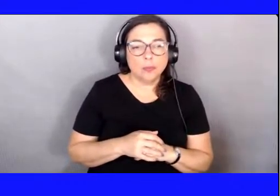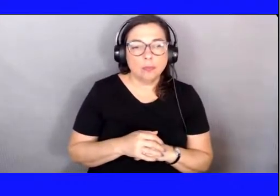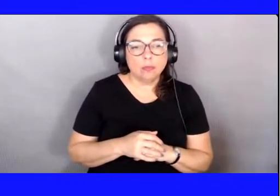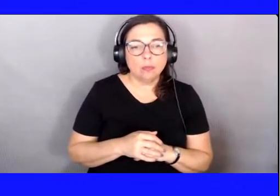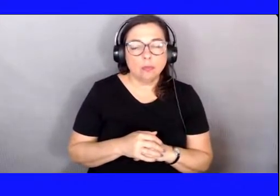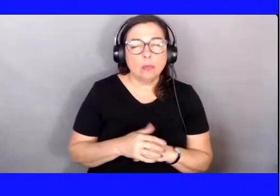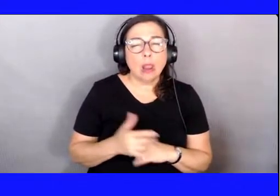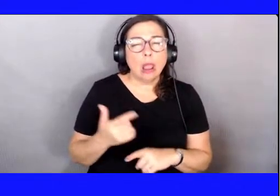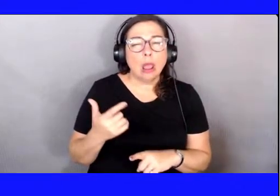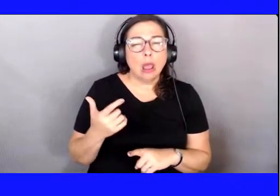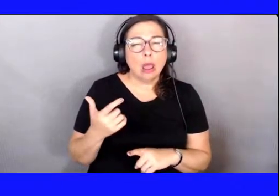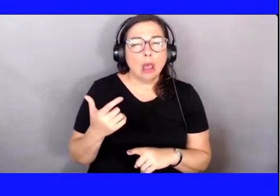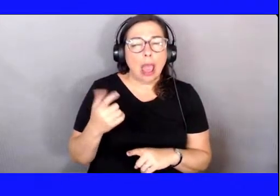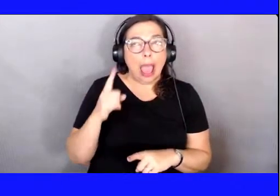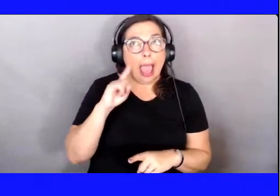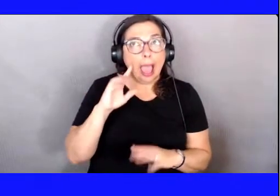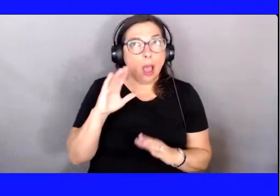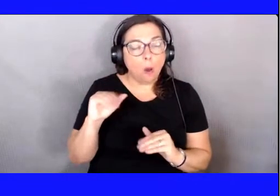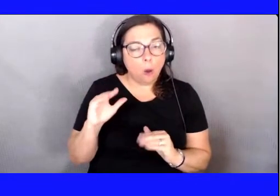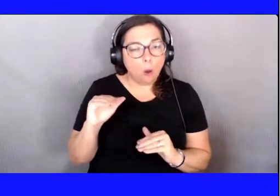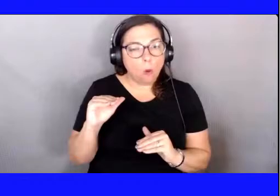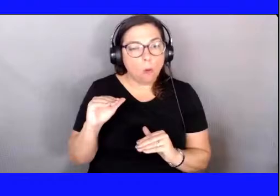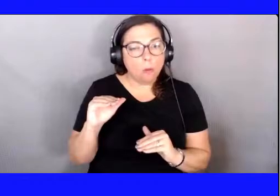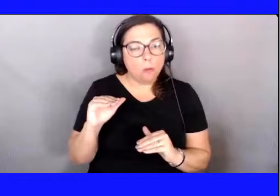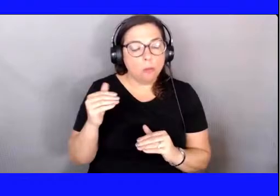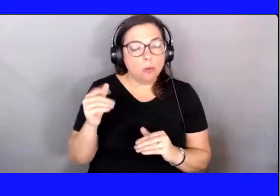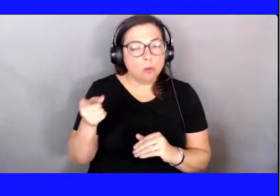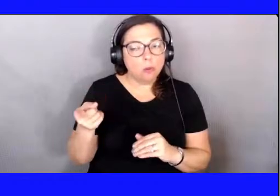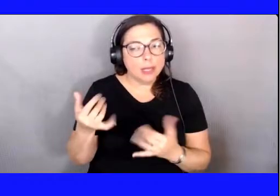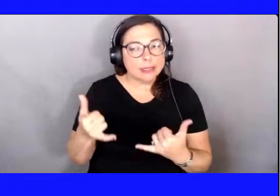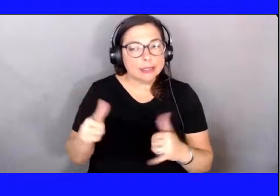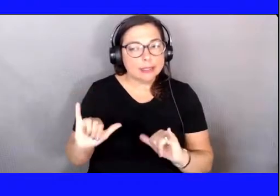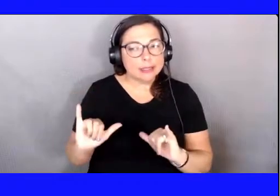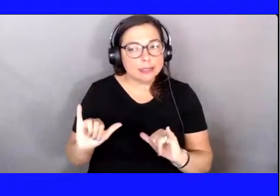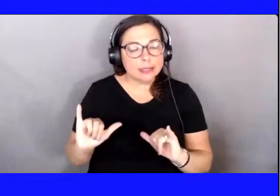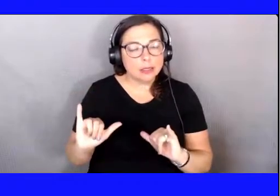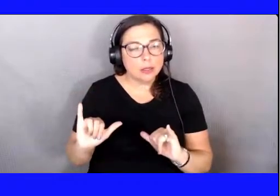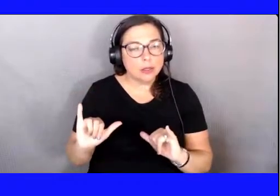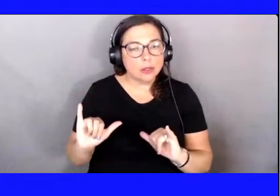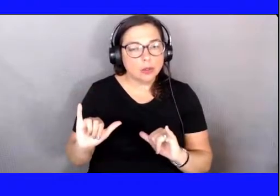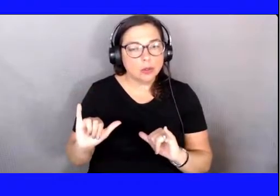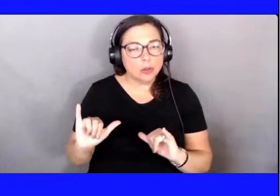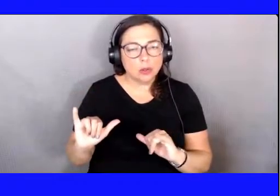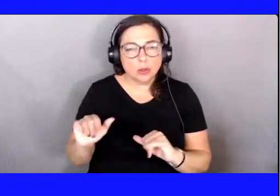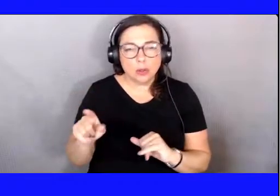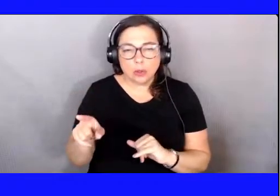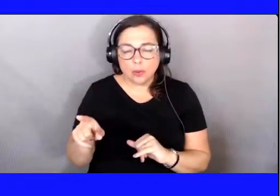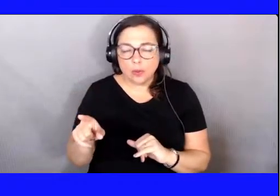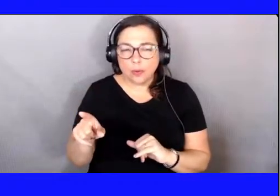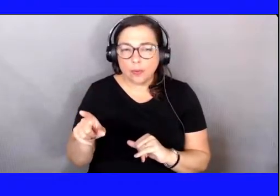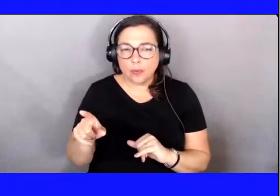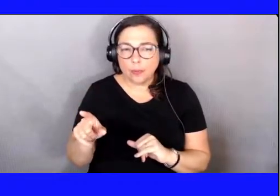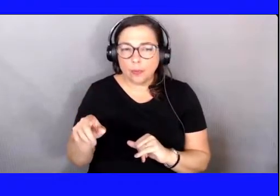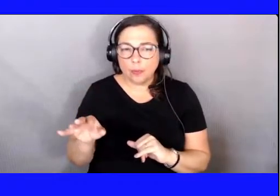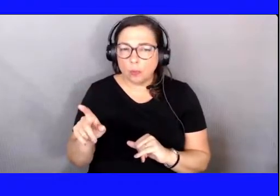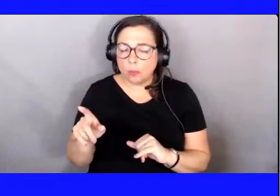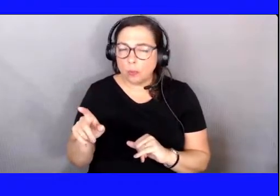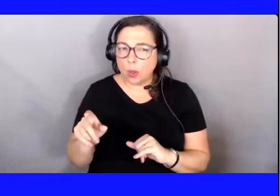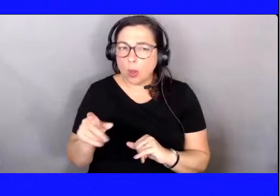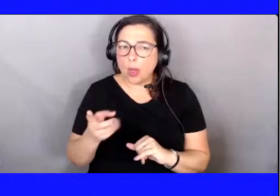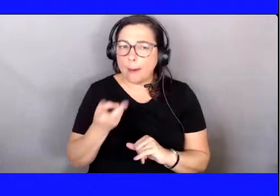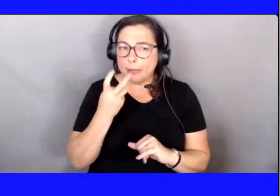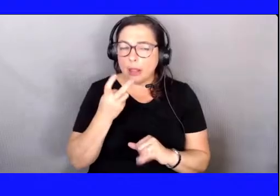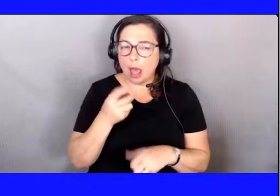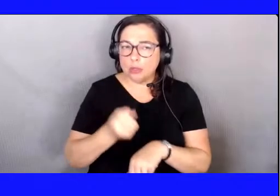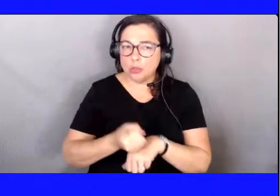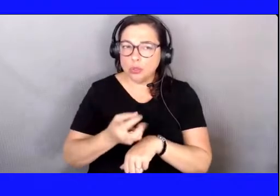that let's hope that the ratio still is in the new tone of our country. One social worker for